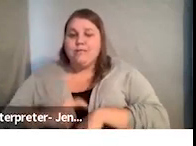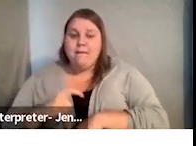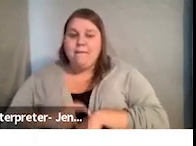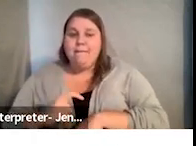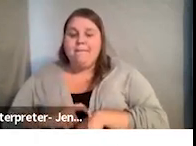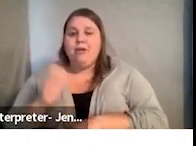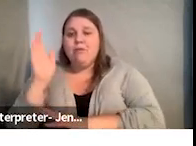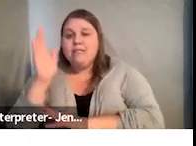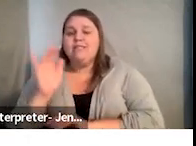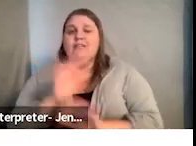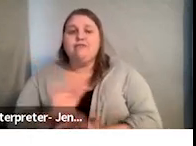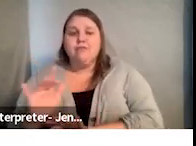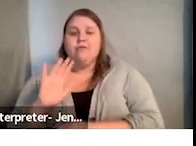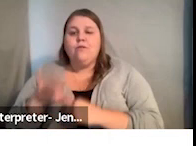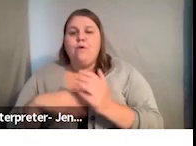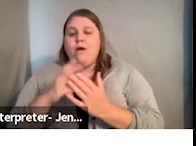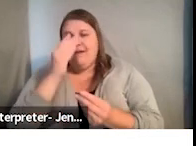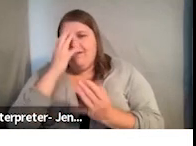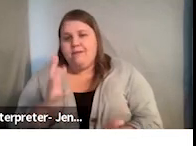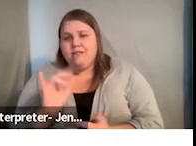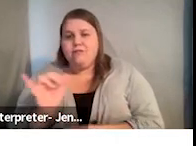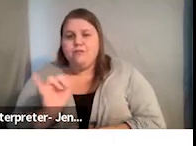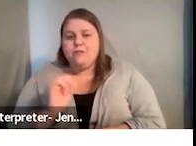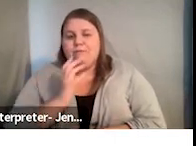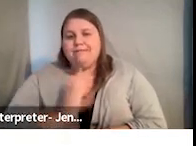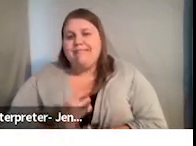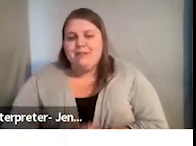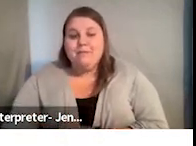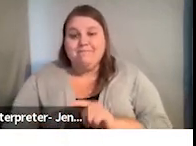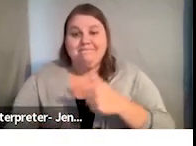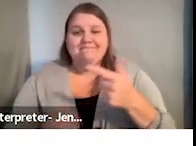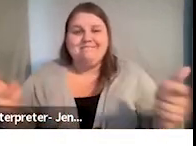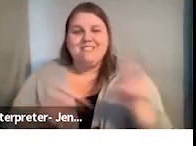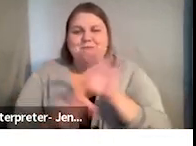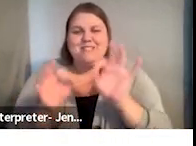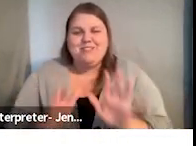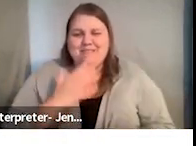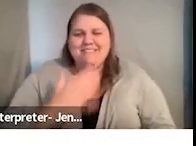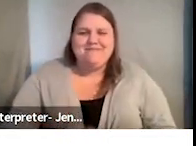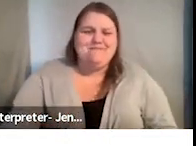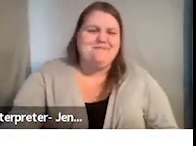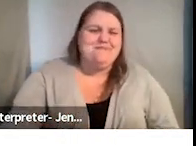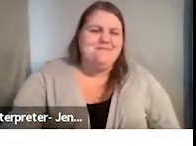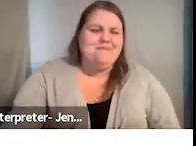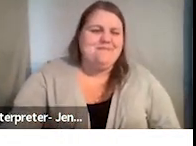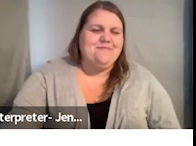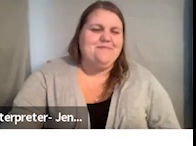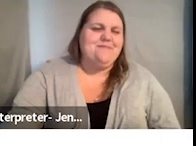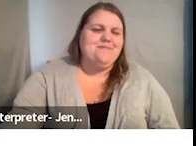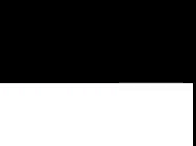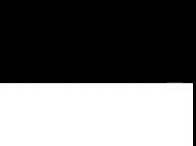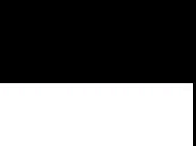the presentation and all of the information that you have to share about housing opportunities for